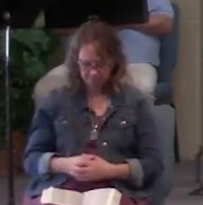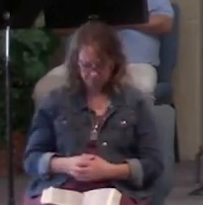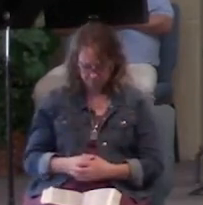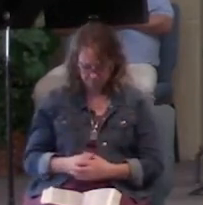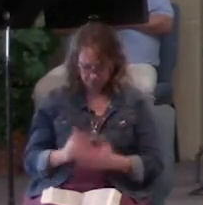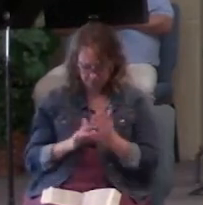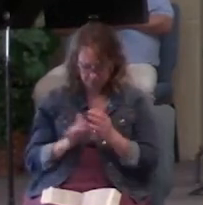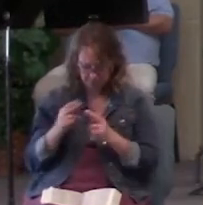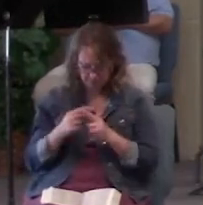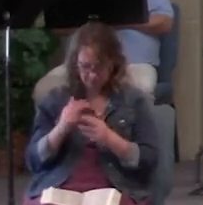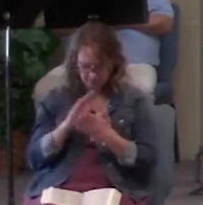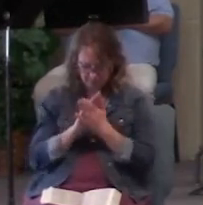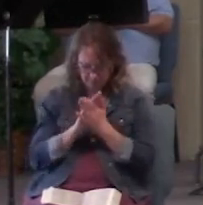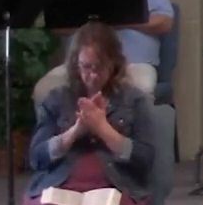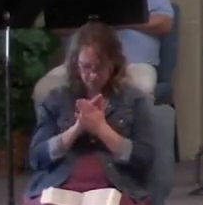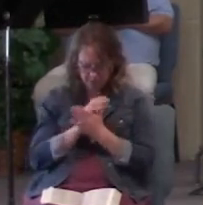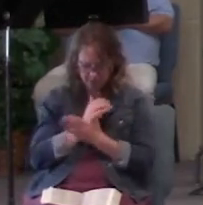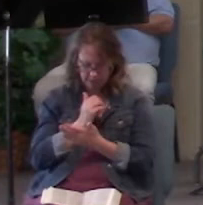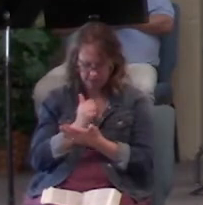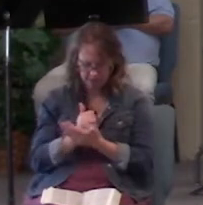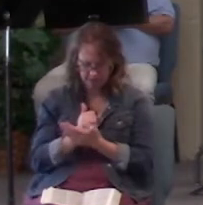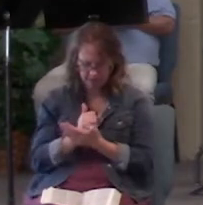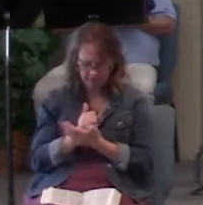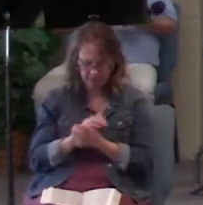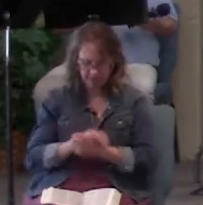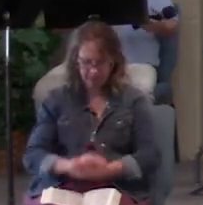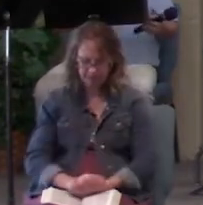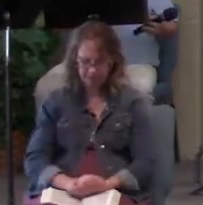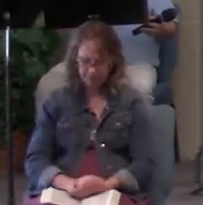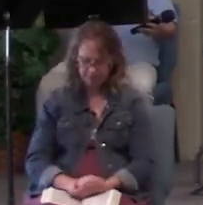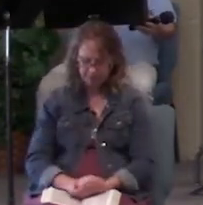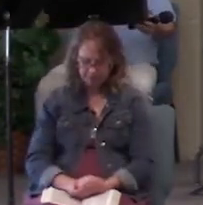In Jesus' name I pray. Amen.